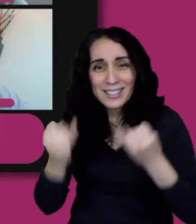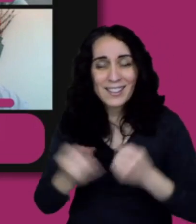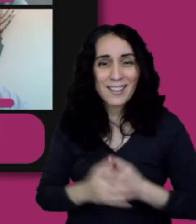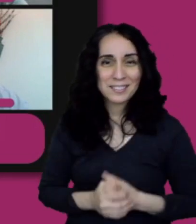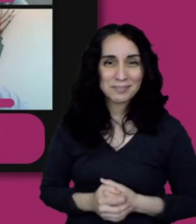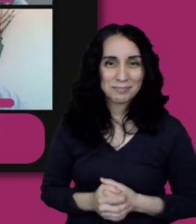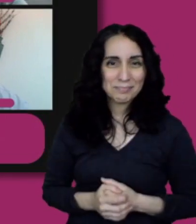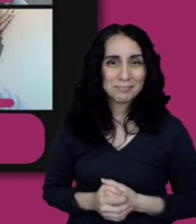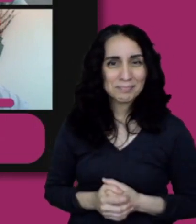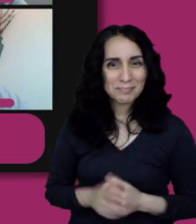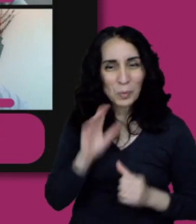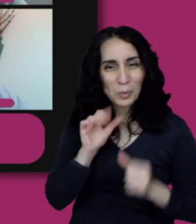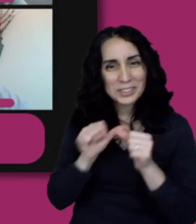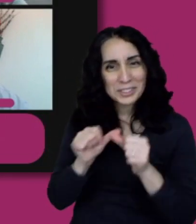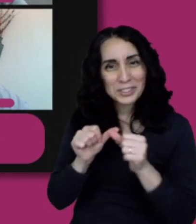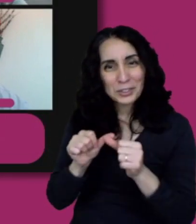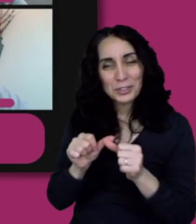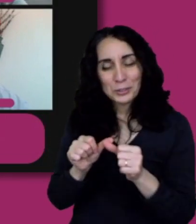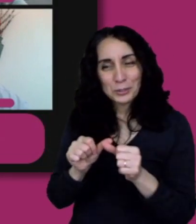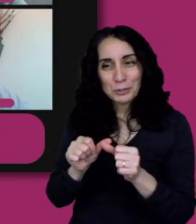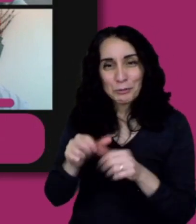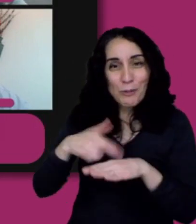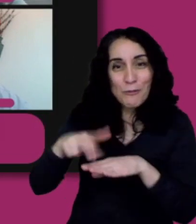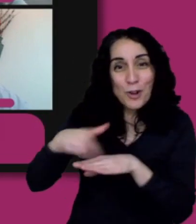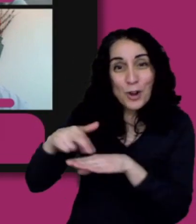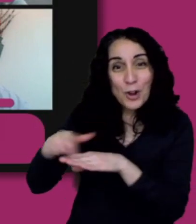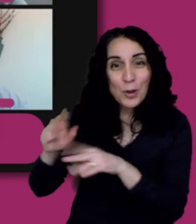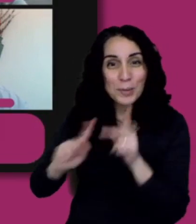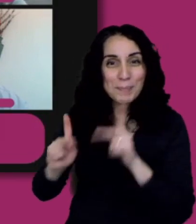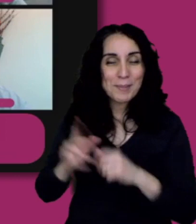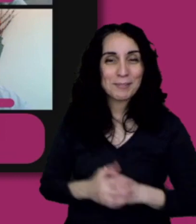it, the ideas that you bring to this space. We'll continue to push